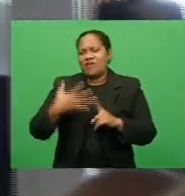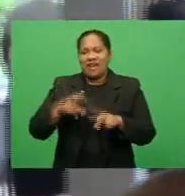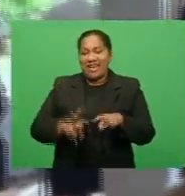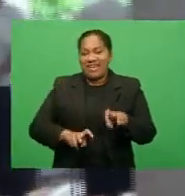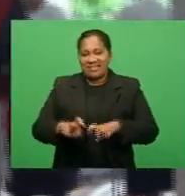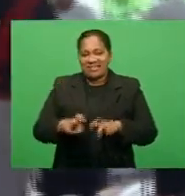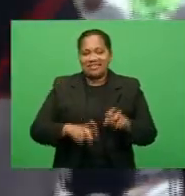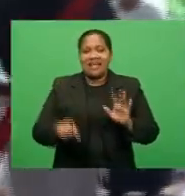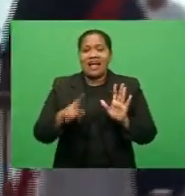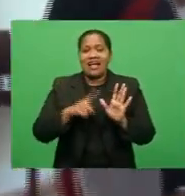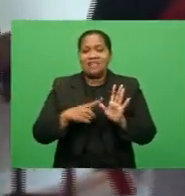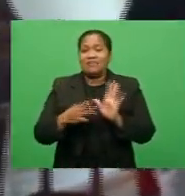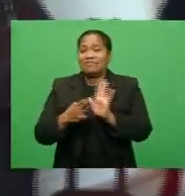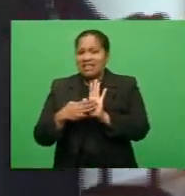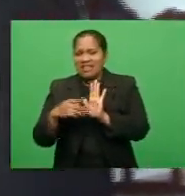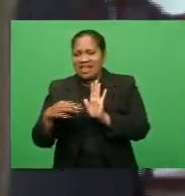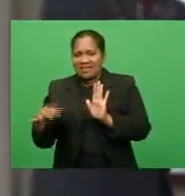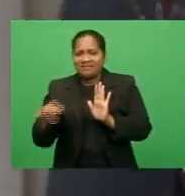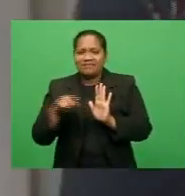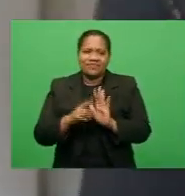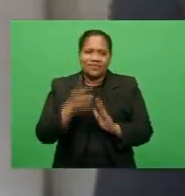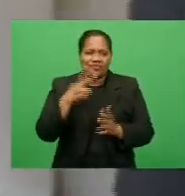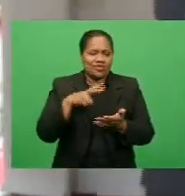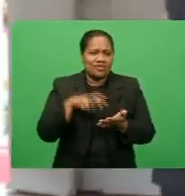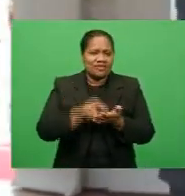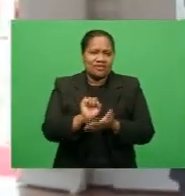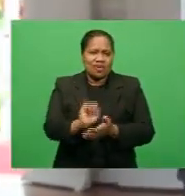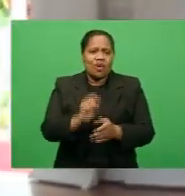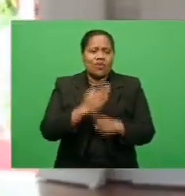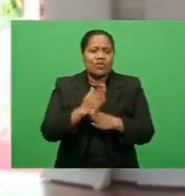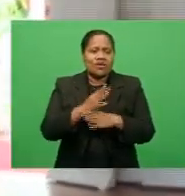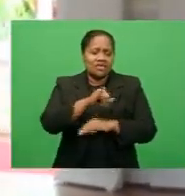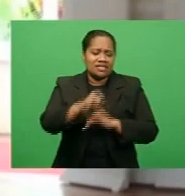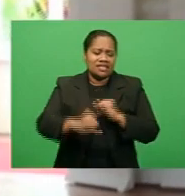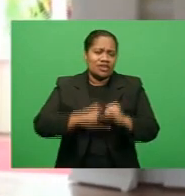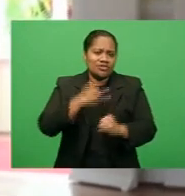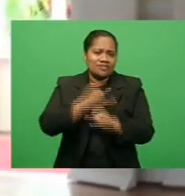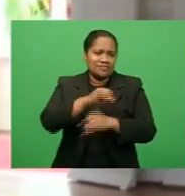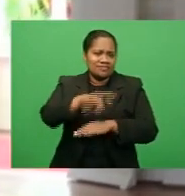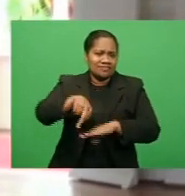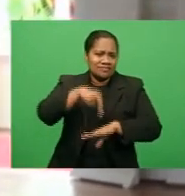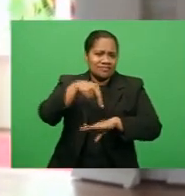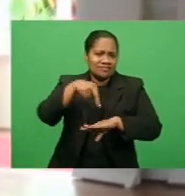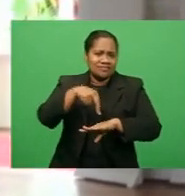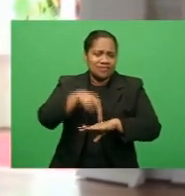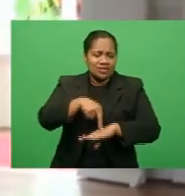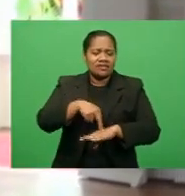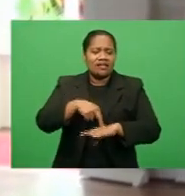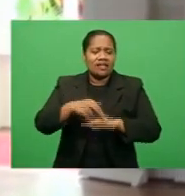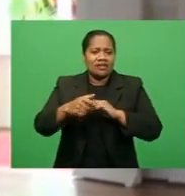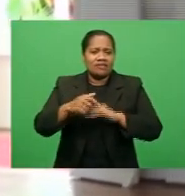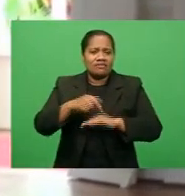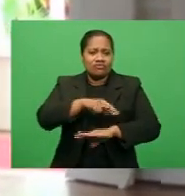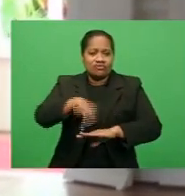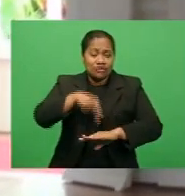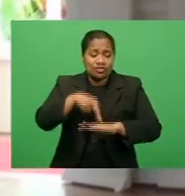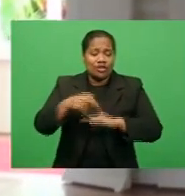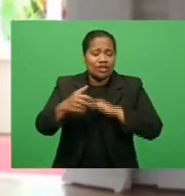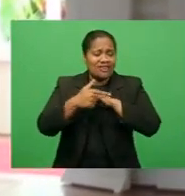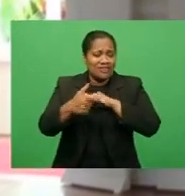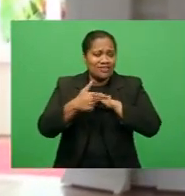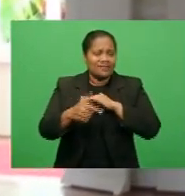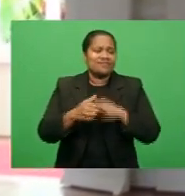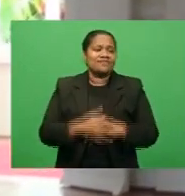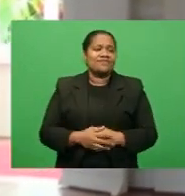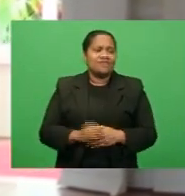he was recognized for his work at the international and regional level, and receiving the medal from the government is an honor. And I think